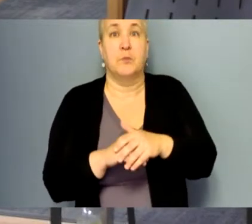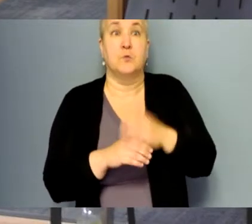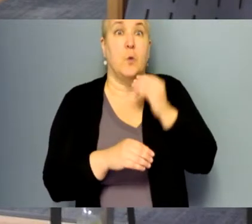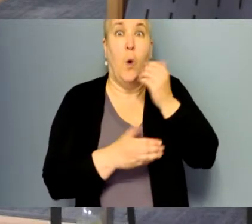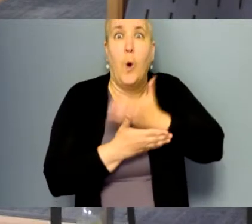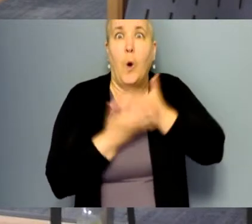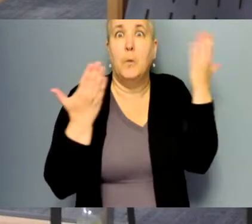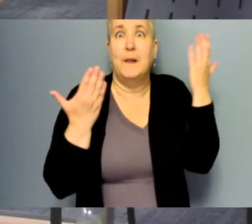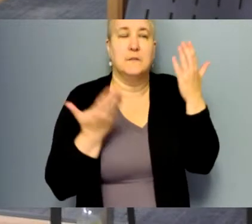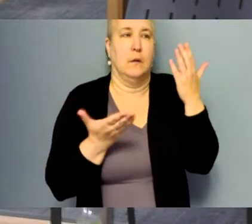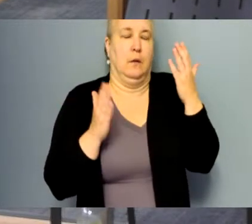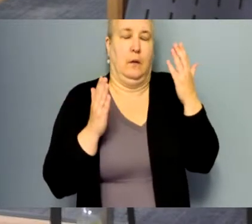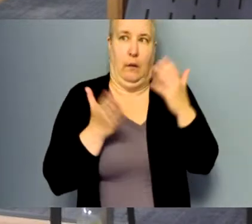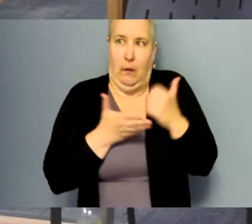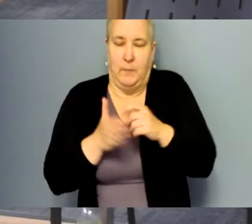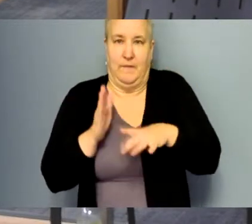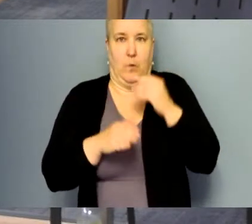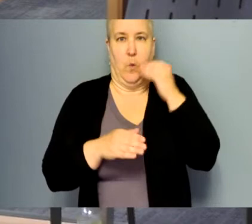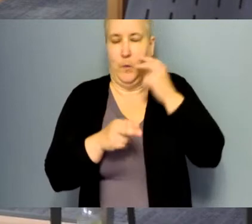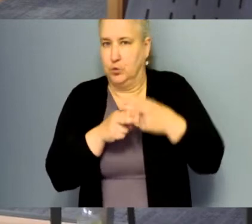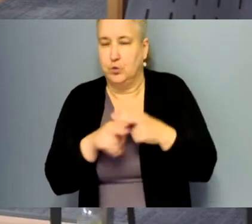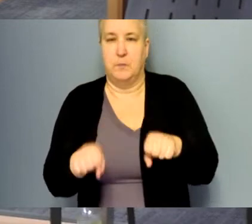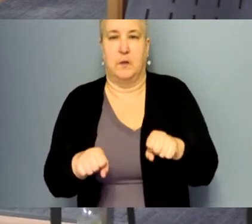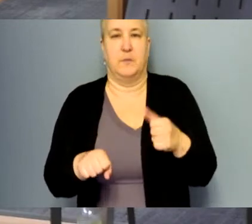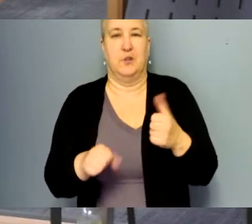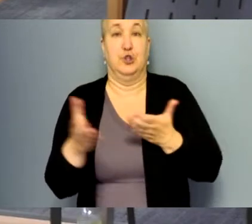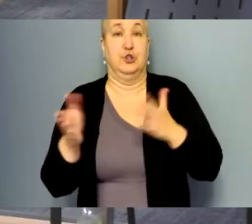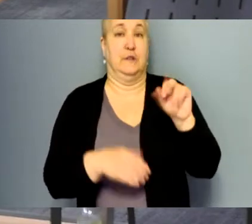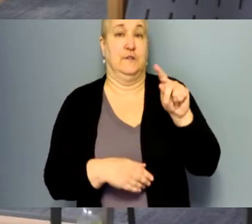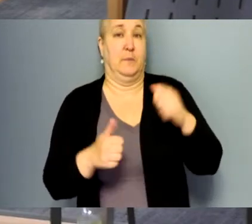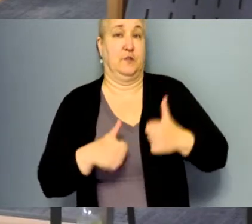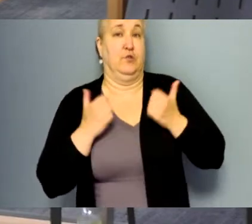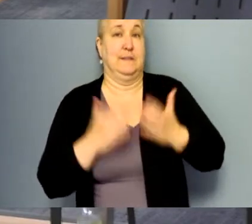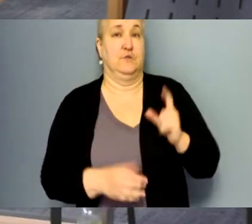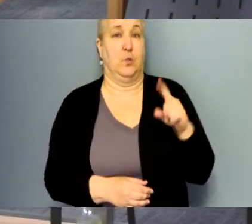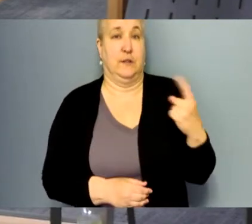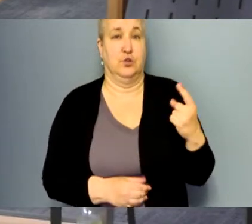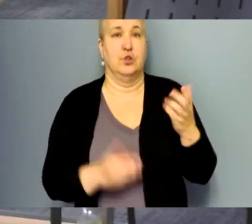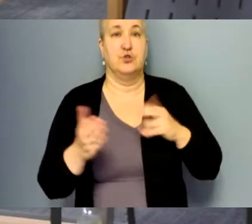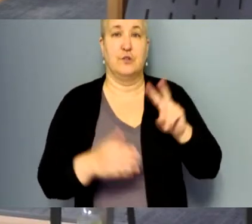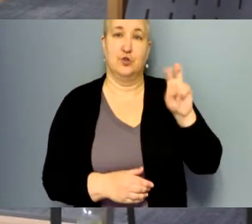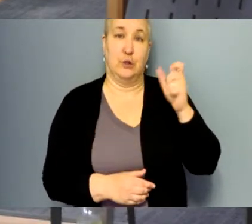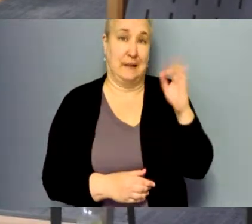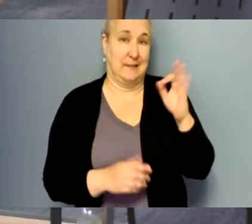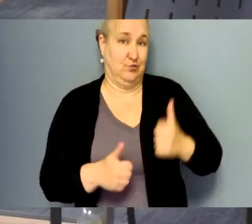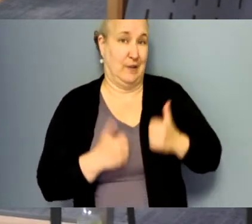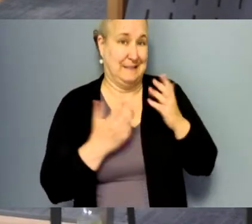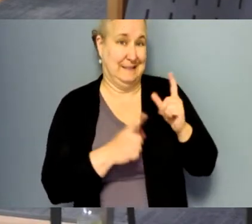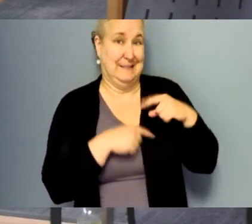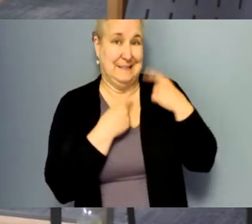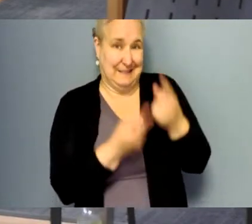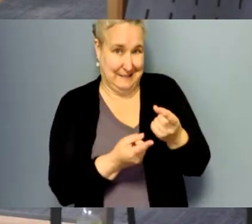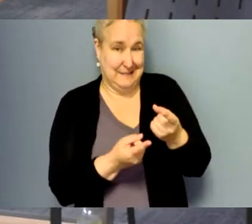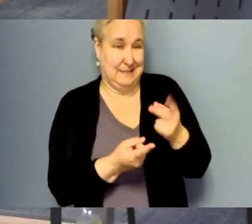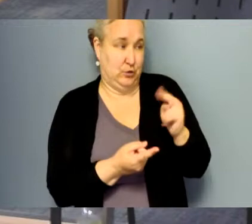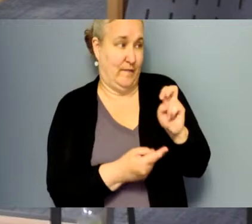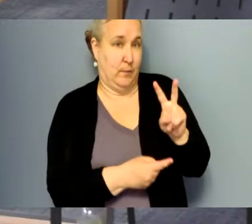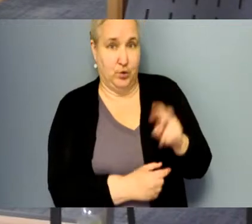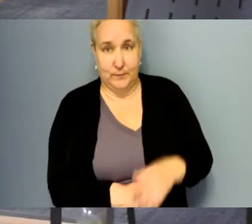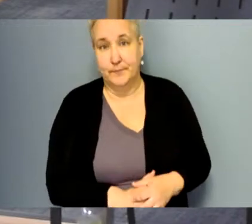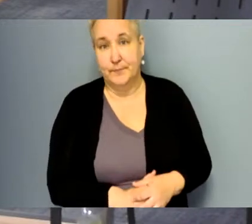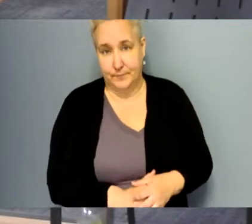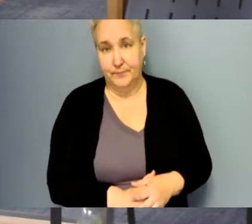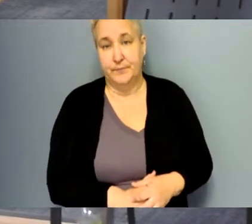homelessness as quickly as possible. It only serves Bucks residents. It's served 219 residents since November.